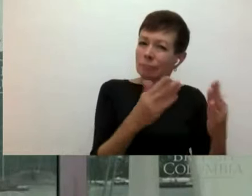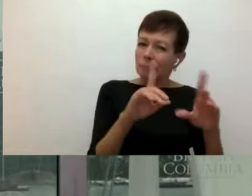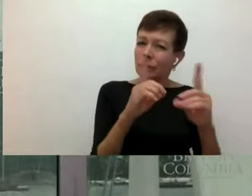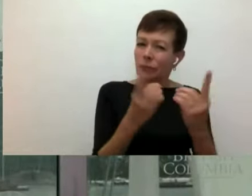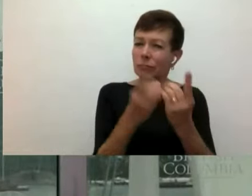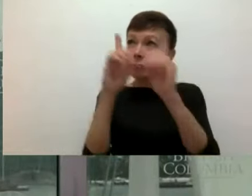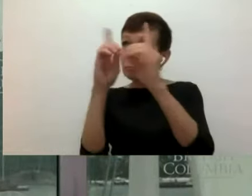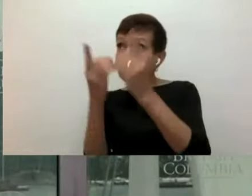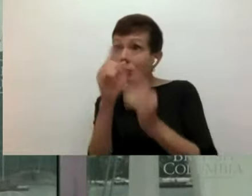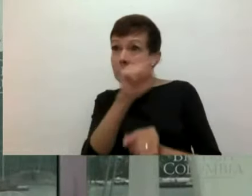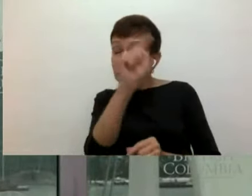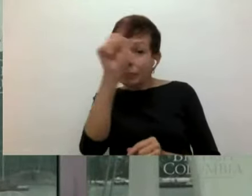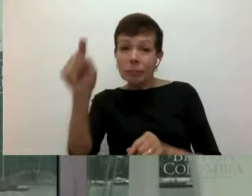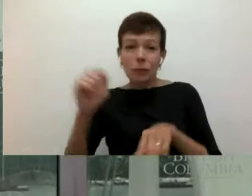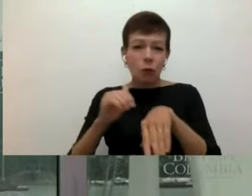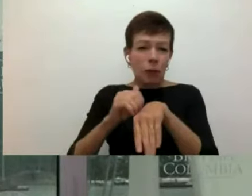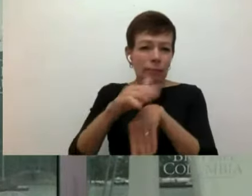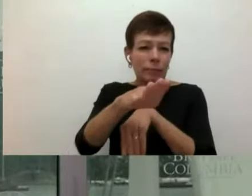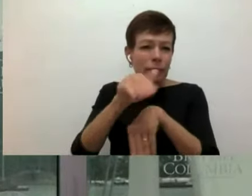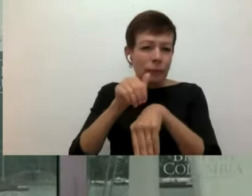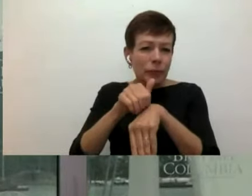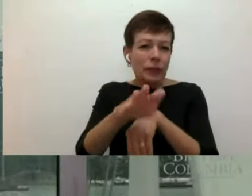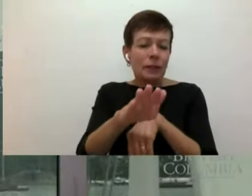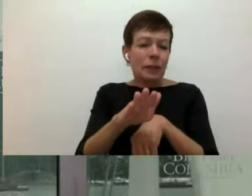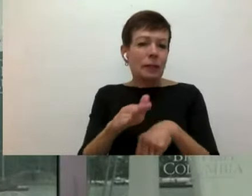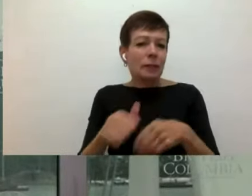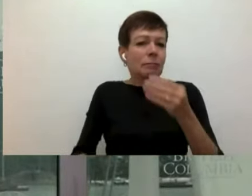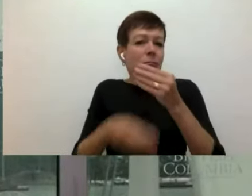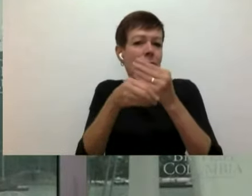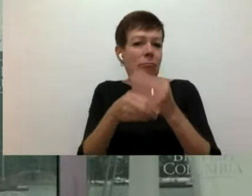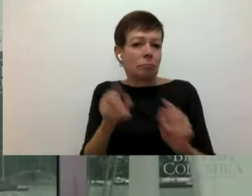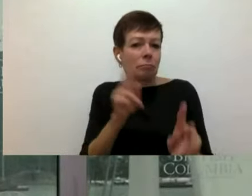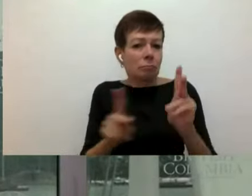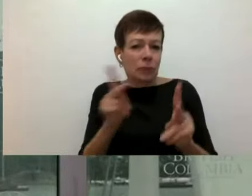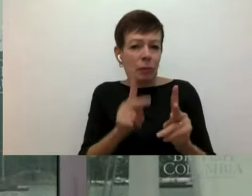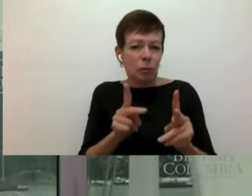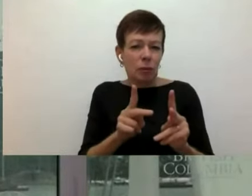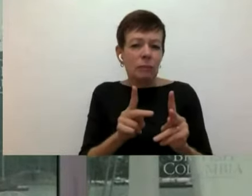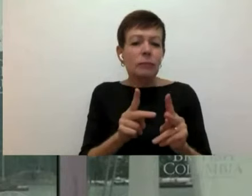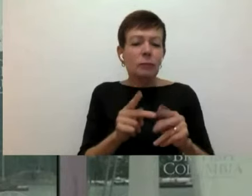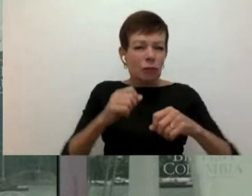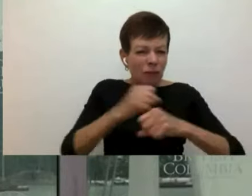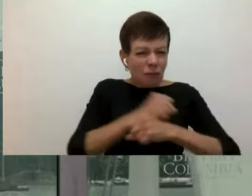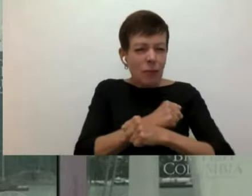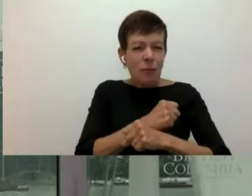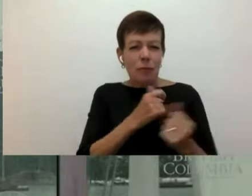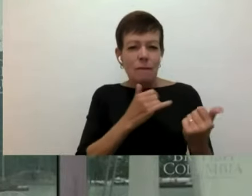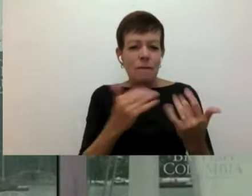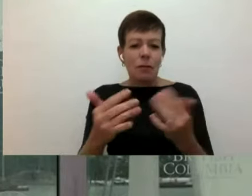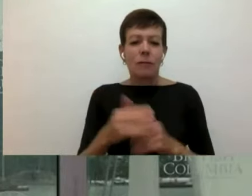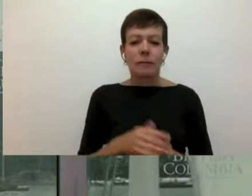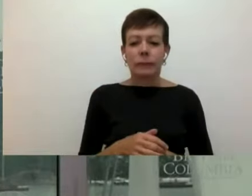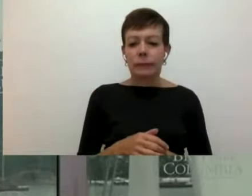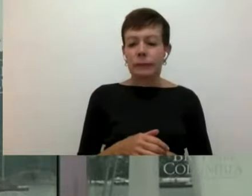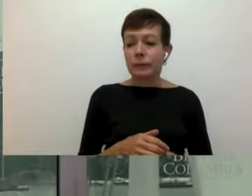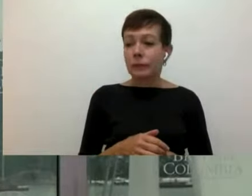effort on the part of those departments who are providing additional support in structural defense,